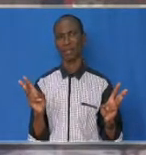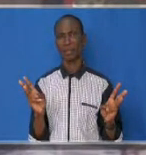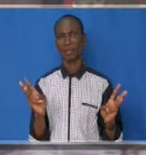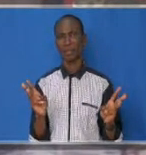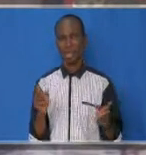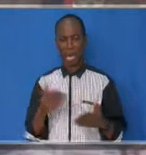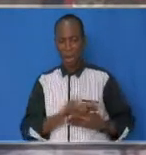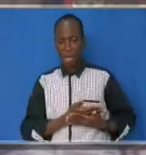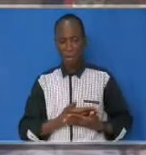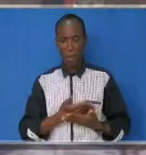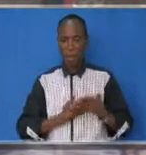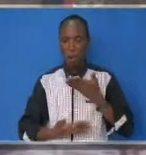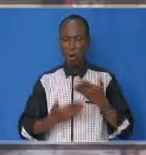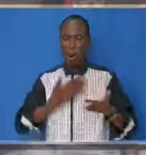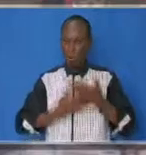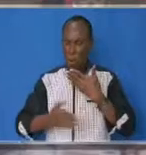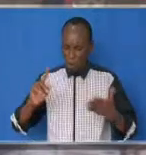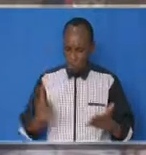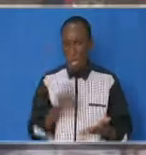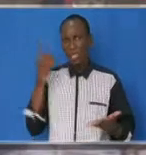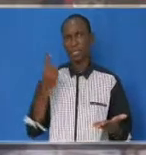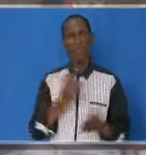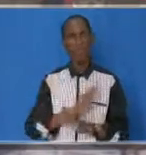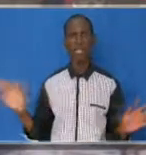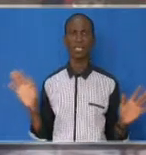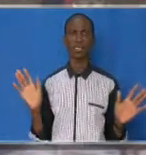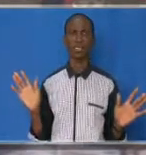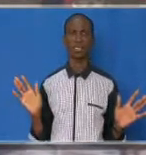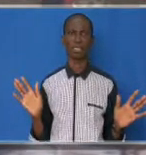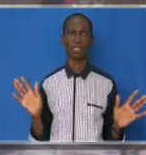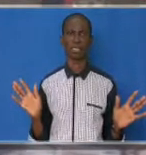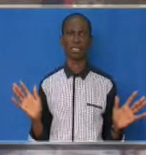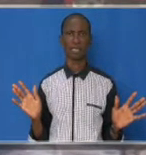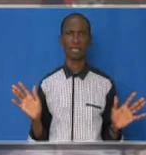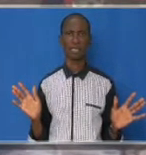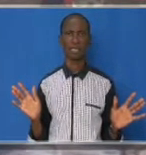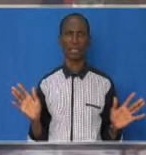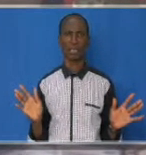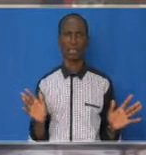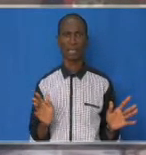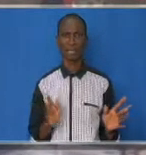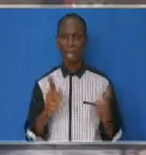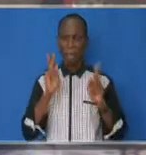Sabra Edrusi, Mumma Yenre Nema Bay me and son, I say, and Navy in fact a subo.